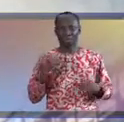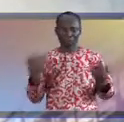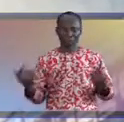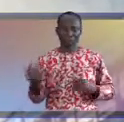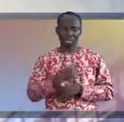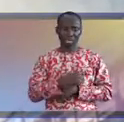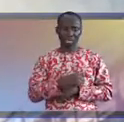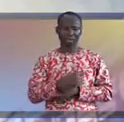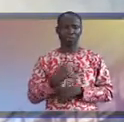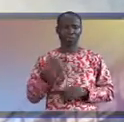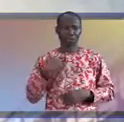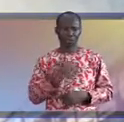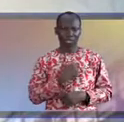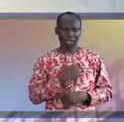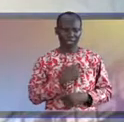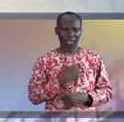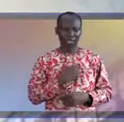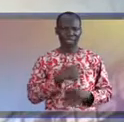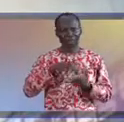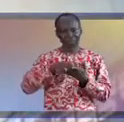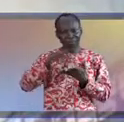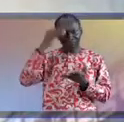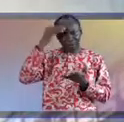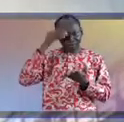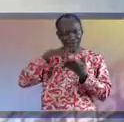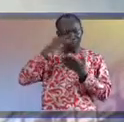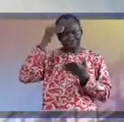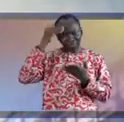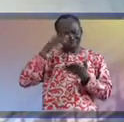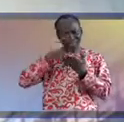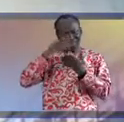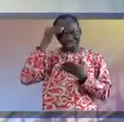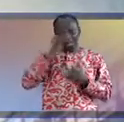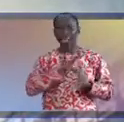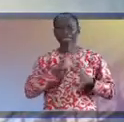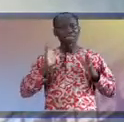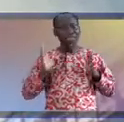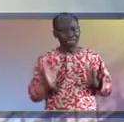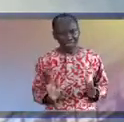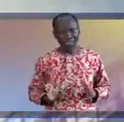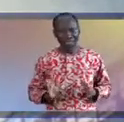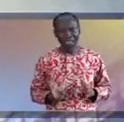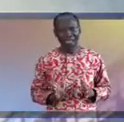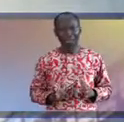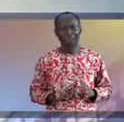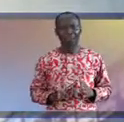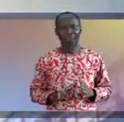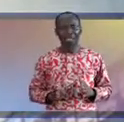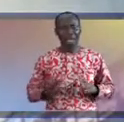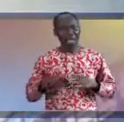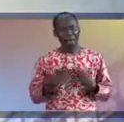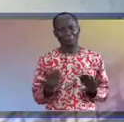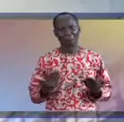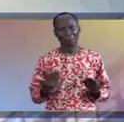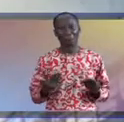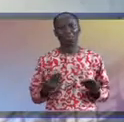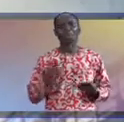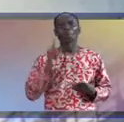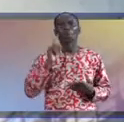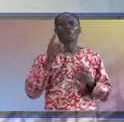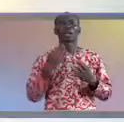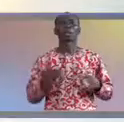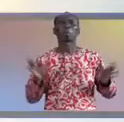ye know over here, Crusoe soon anchor sa abreswa ye warno. A dear Bakuma. Eya na